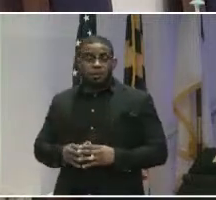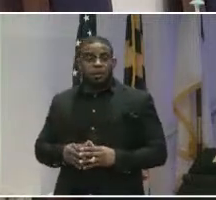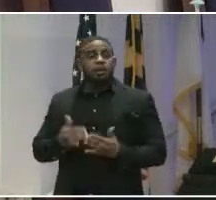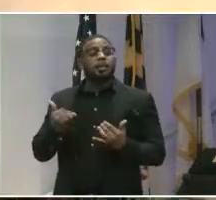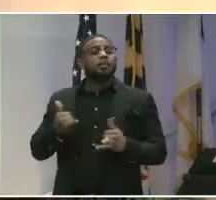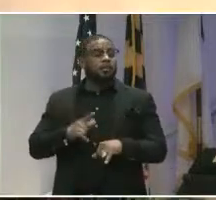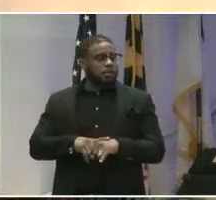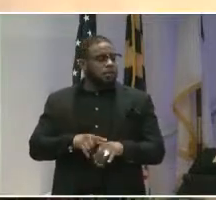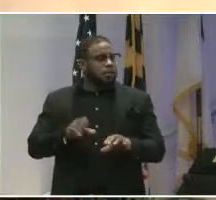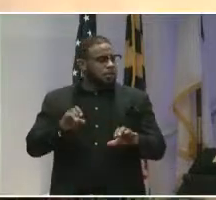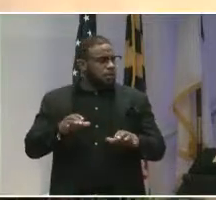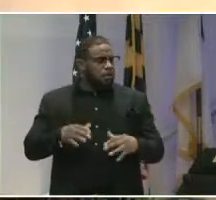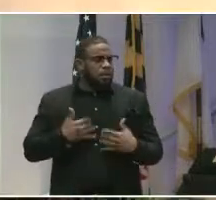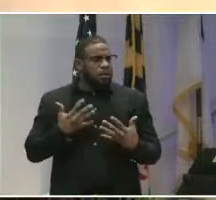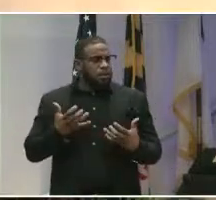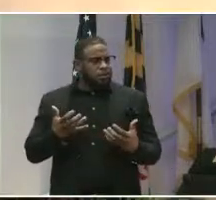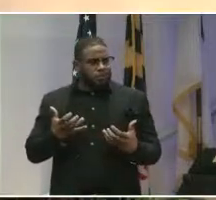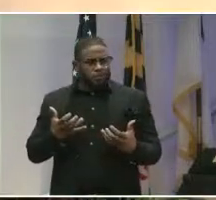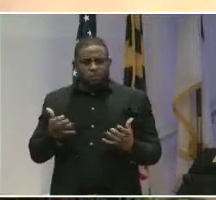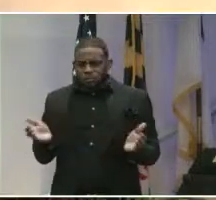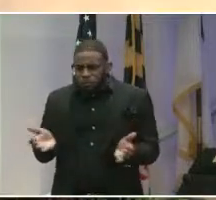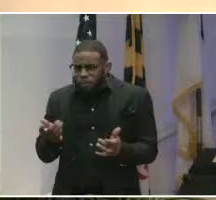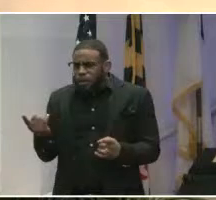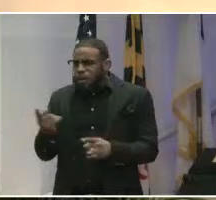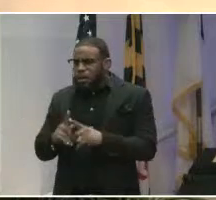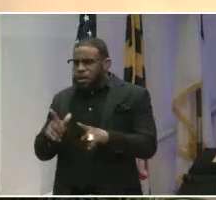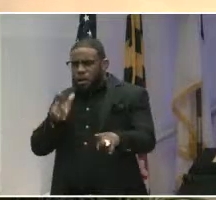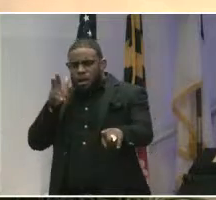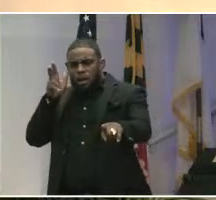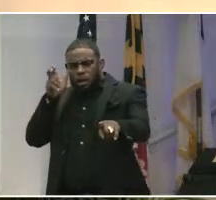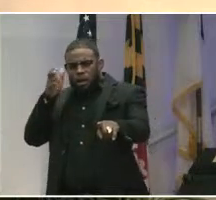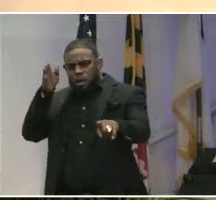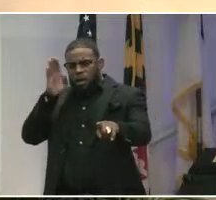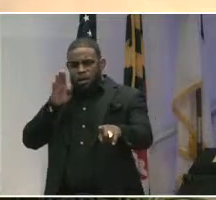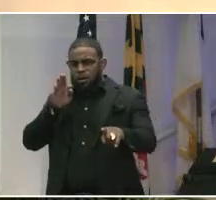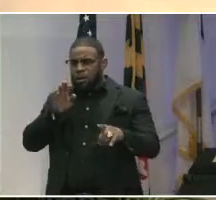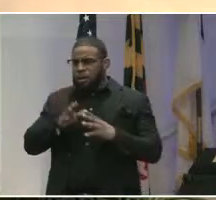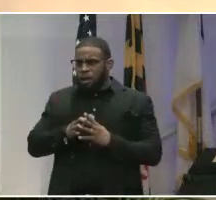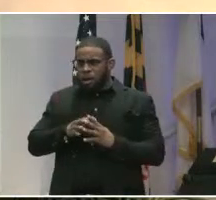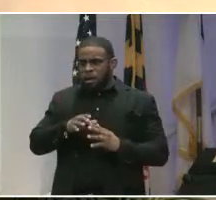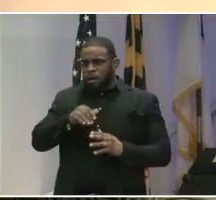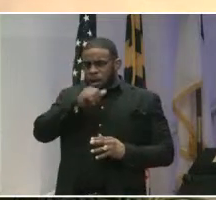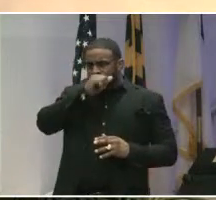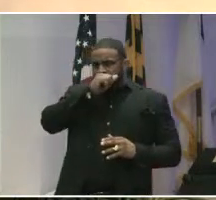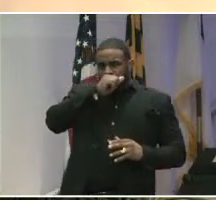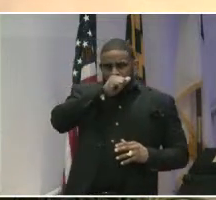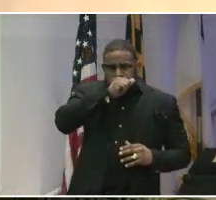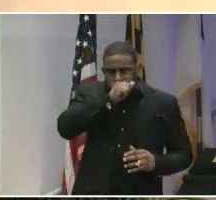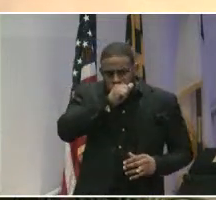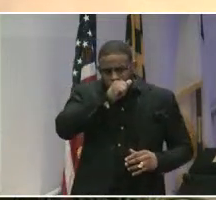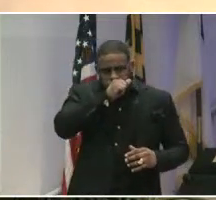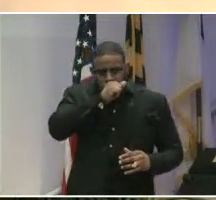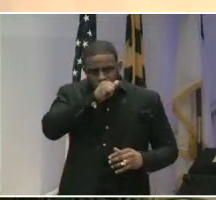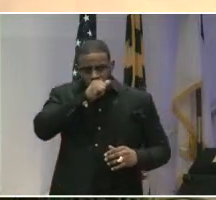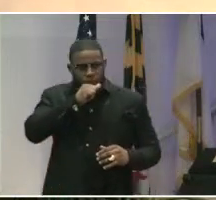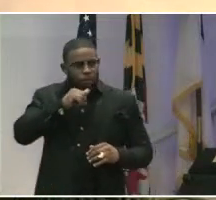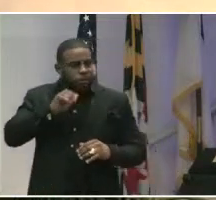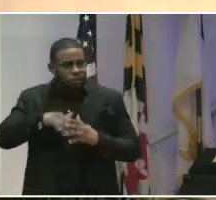This time. So I want to encourage some people that have heard God but haven't acted yet.